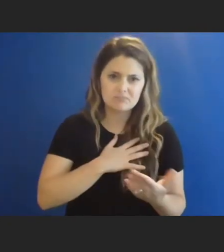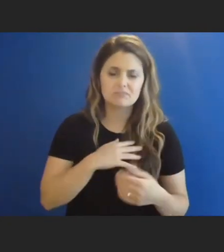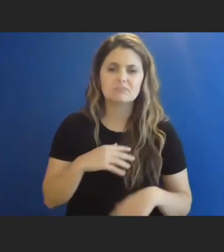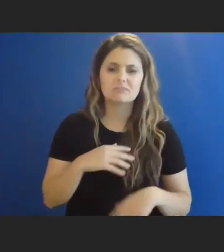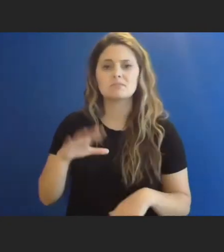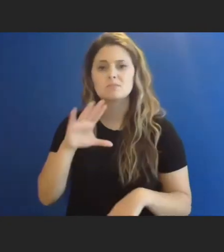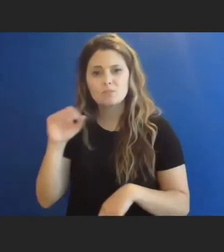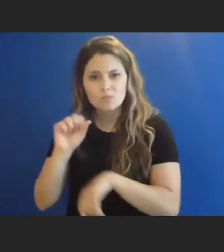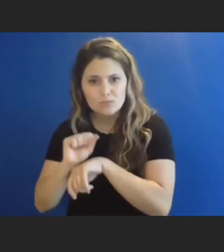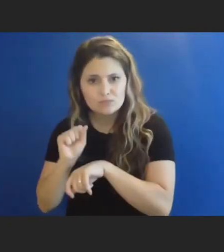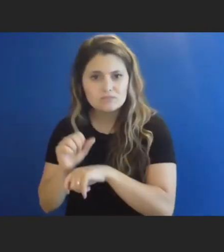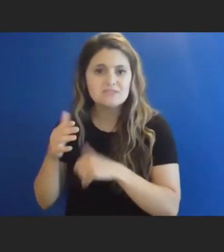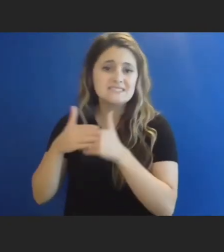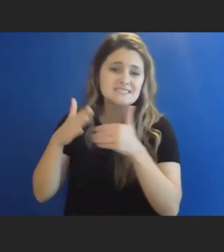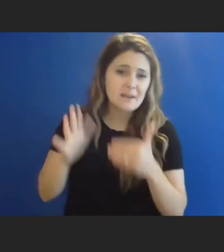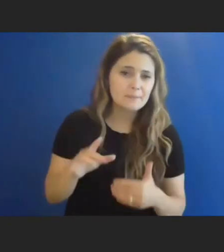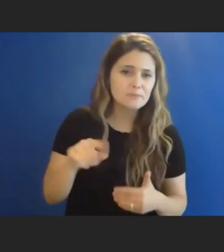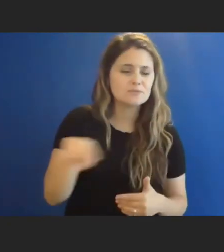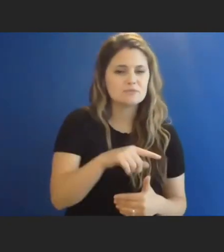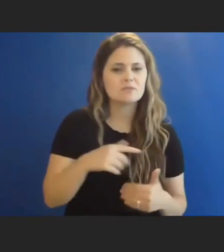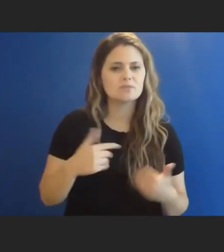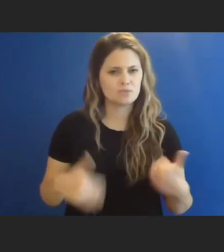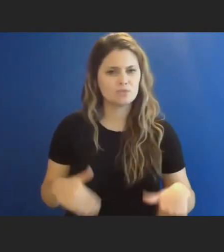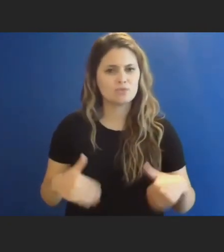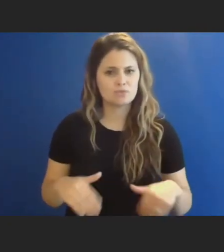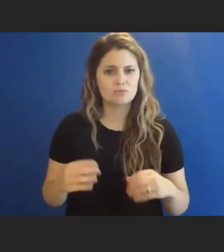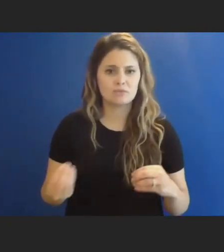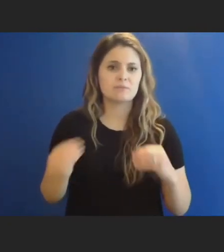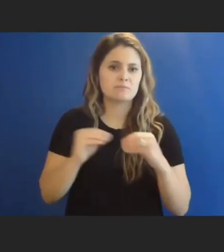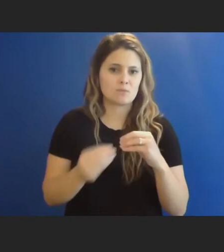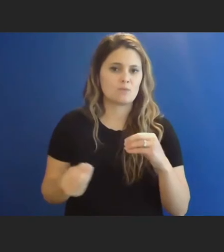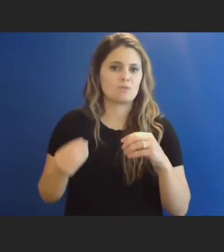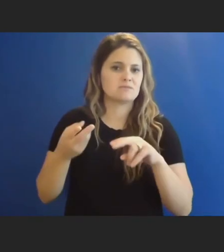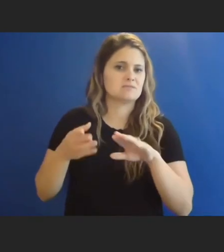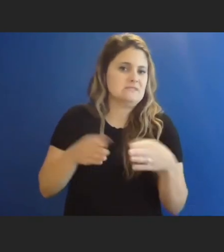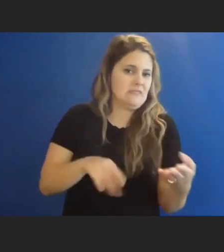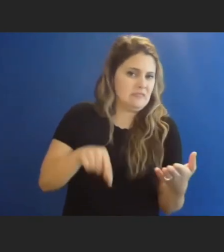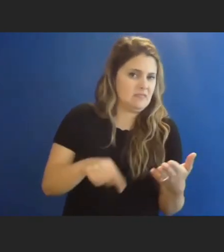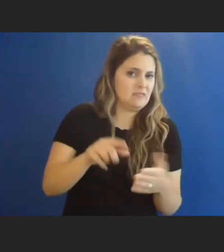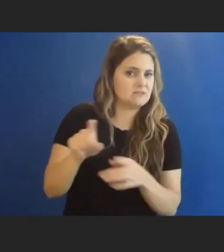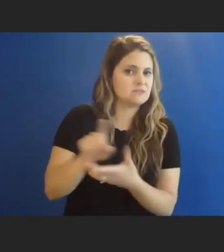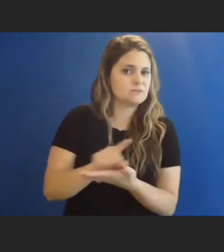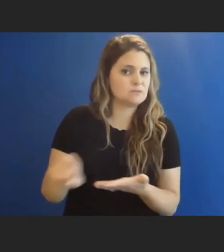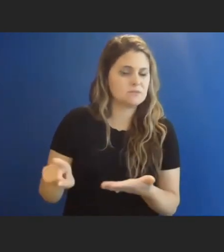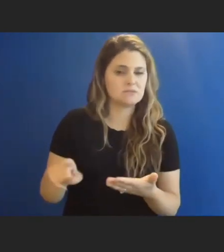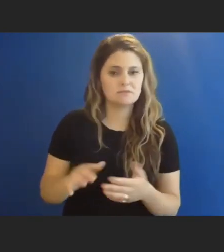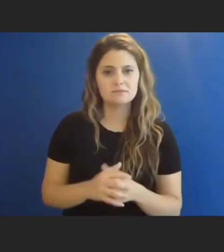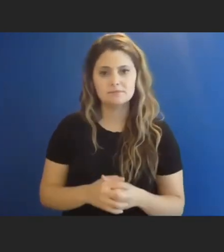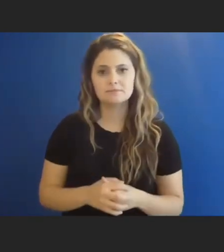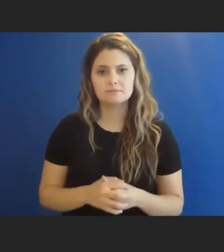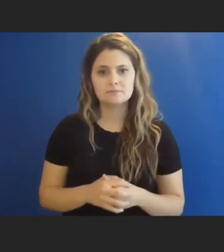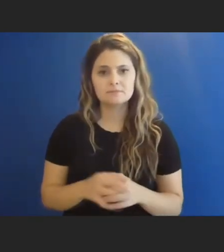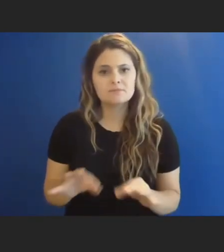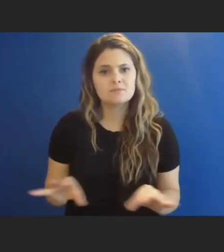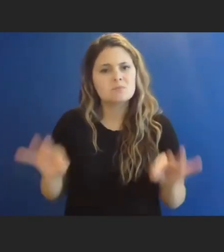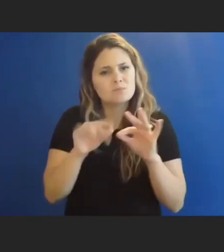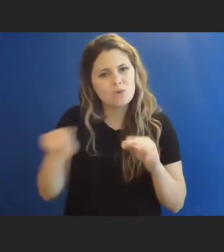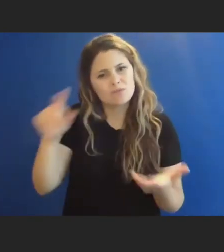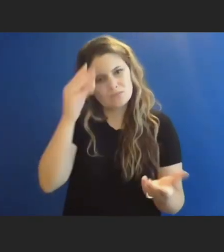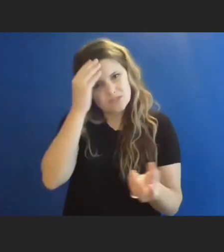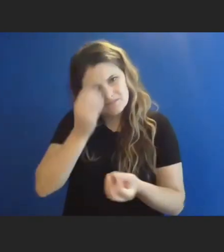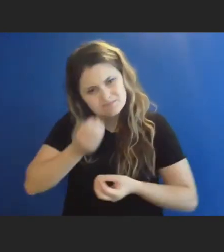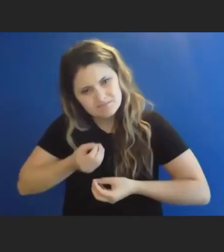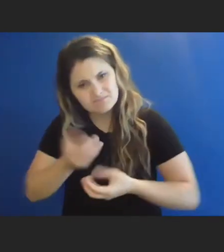neighbors. We've had more deaths this week, and it's important that you know